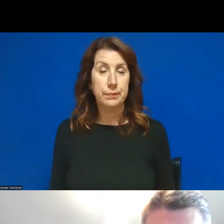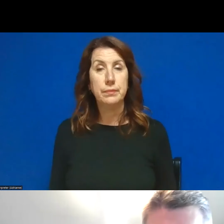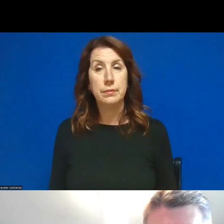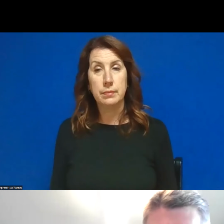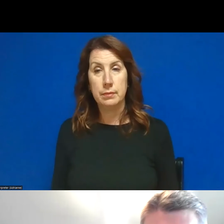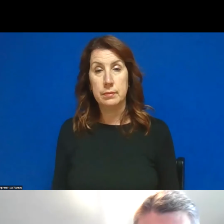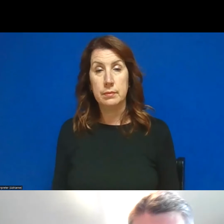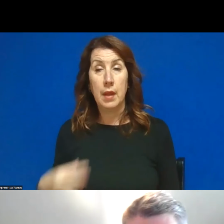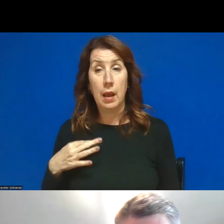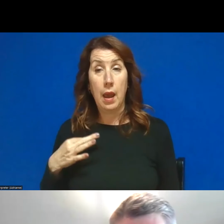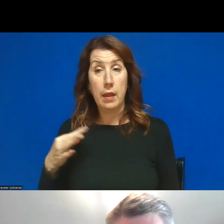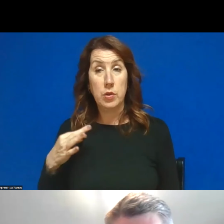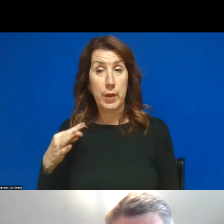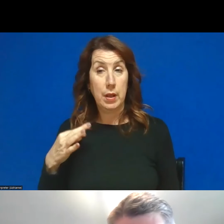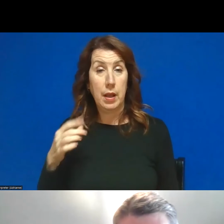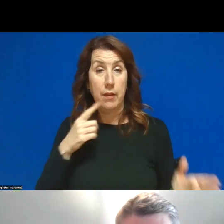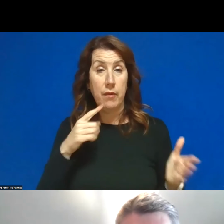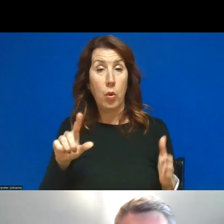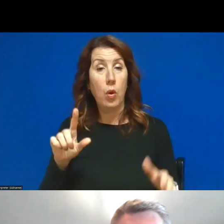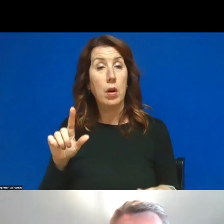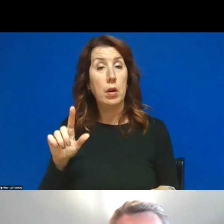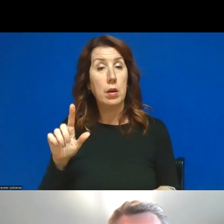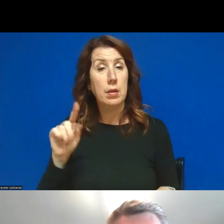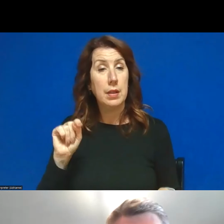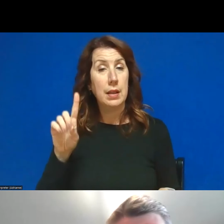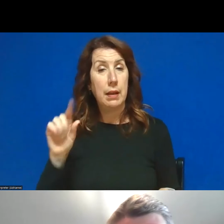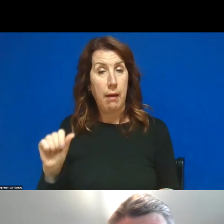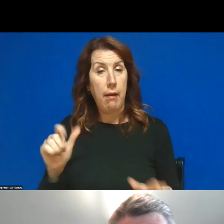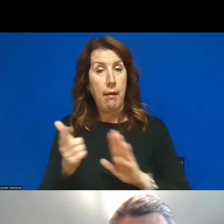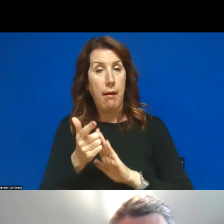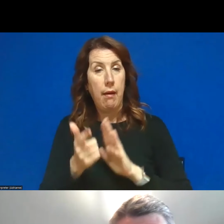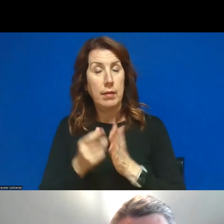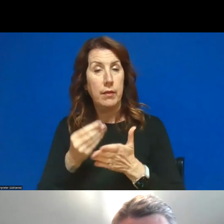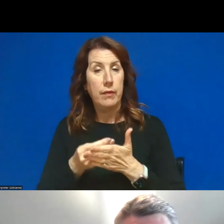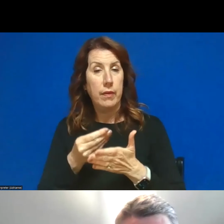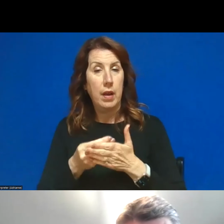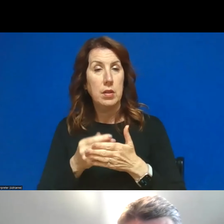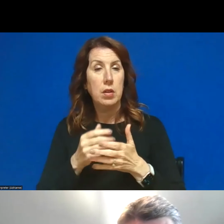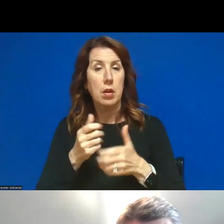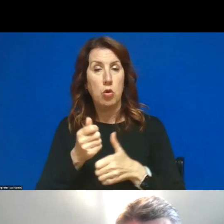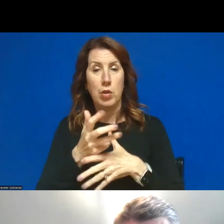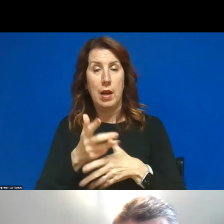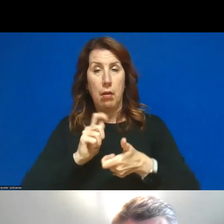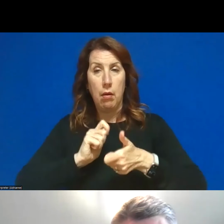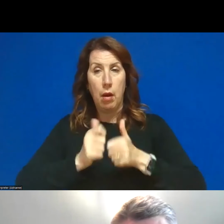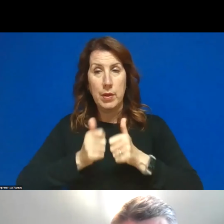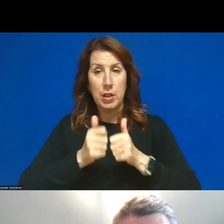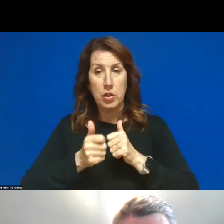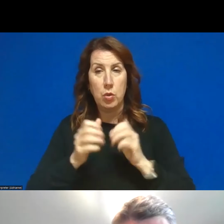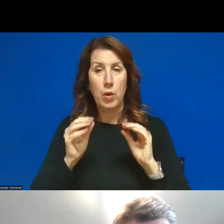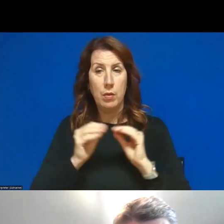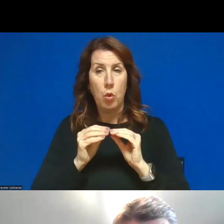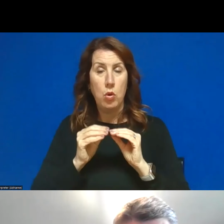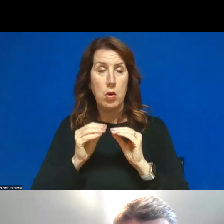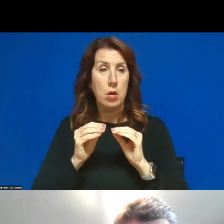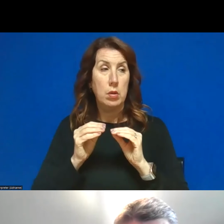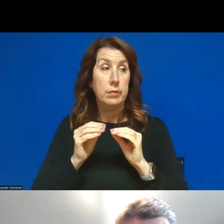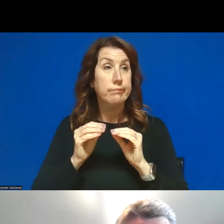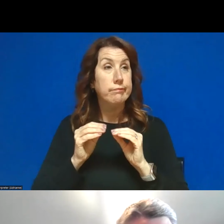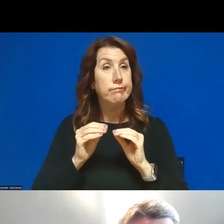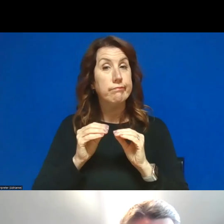the eligibility for these certain TDA Act funds actually created competition with much more entrenched and numerous